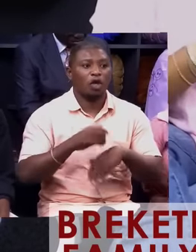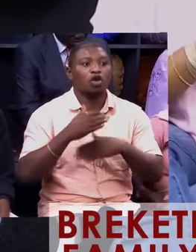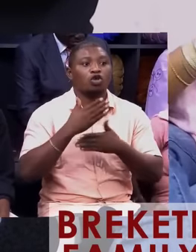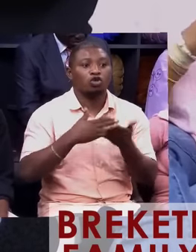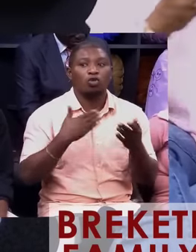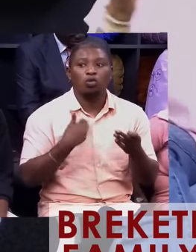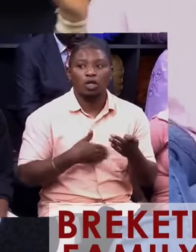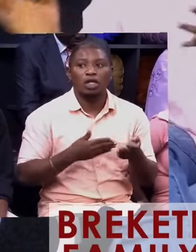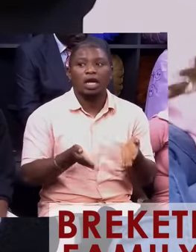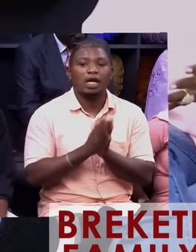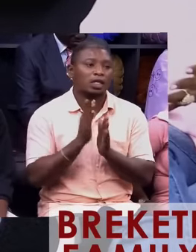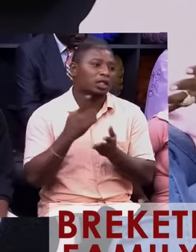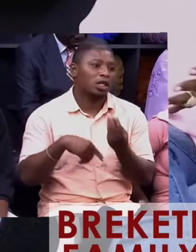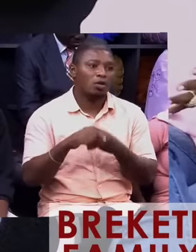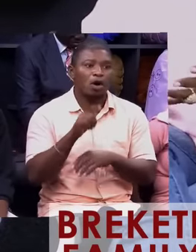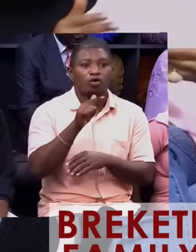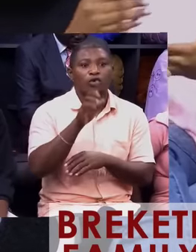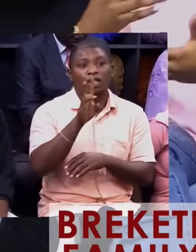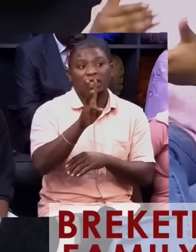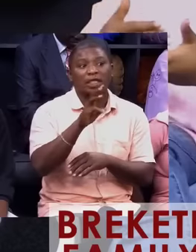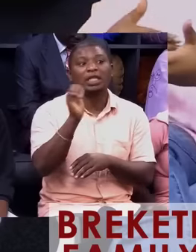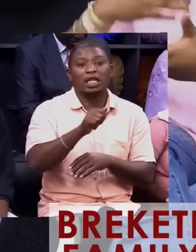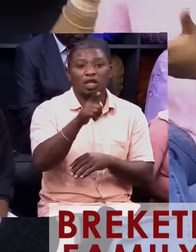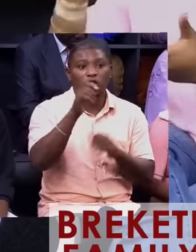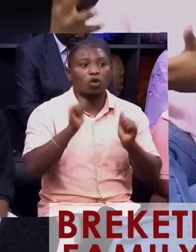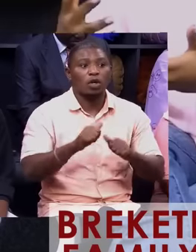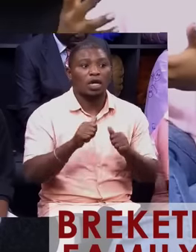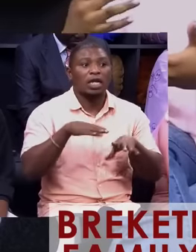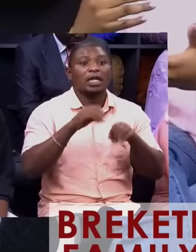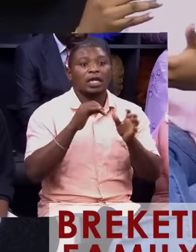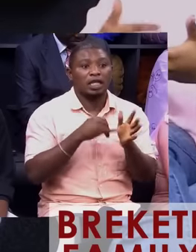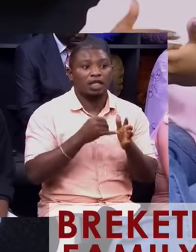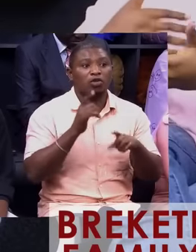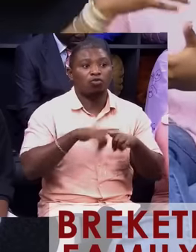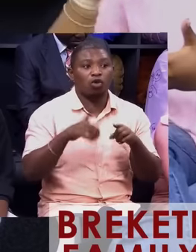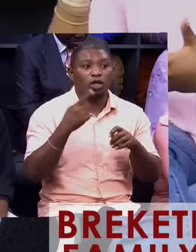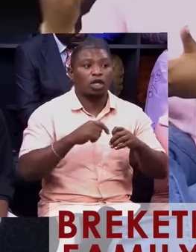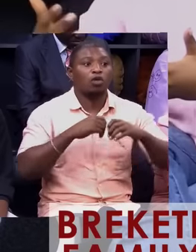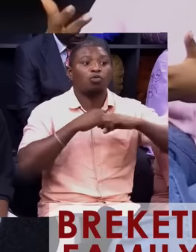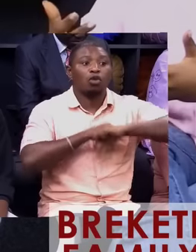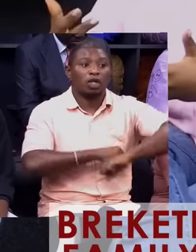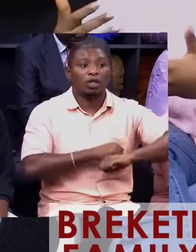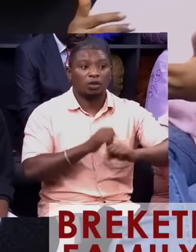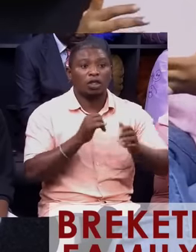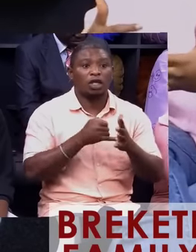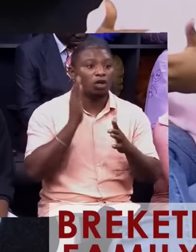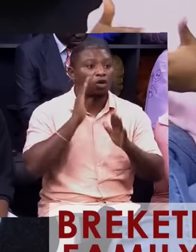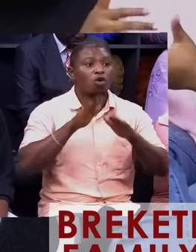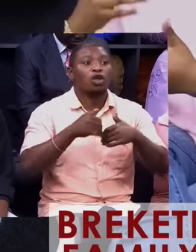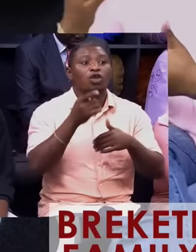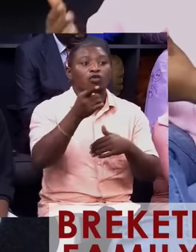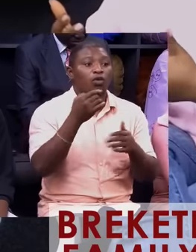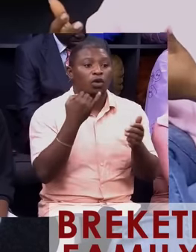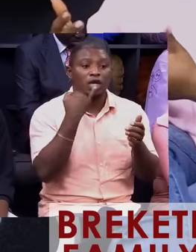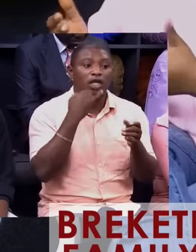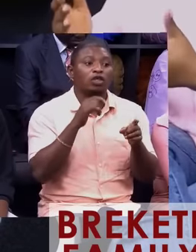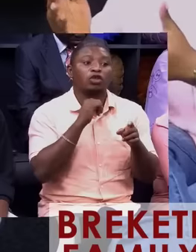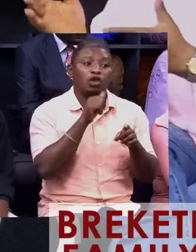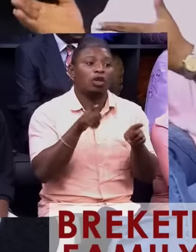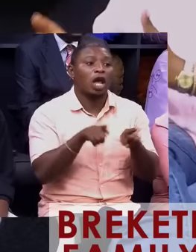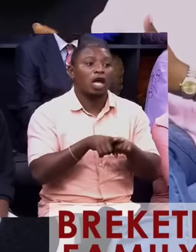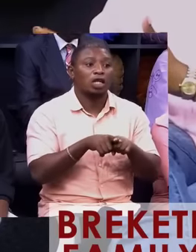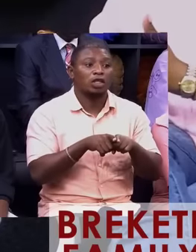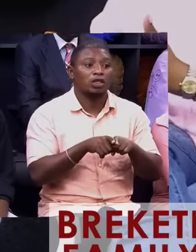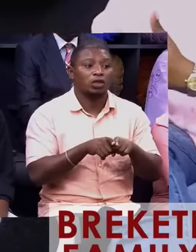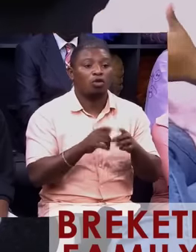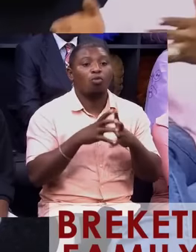about 26 yes you can take it but the efficacy the protection it will give you is not as much